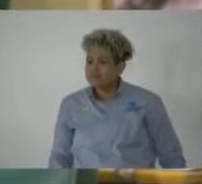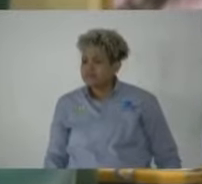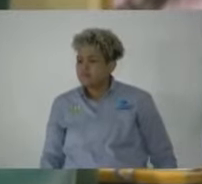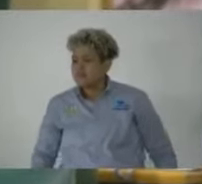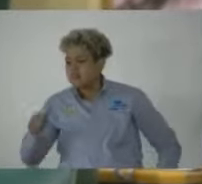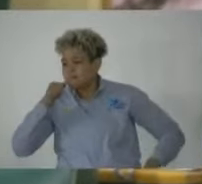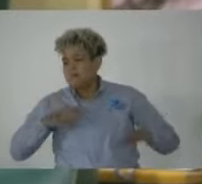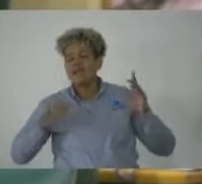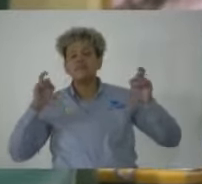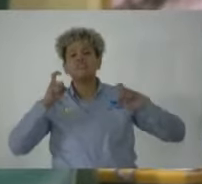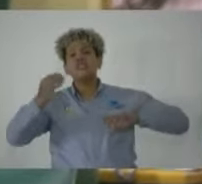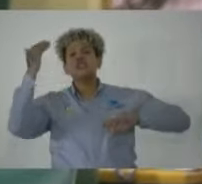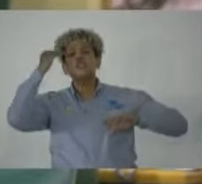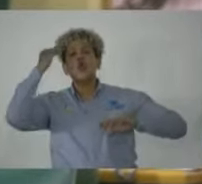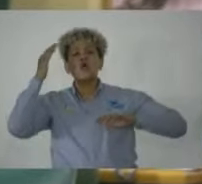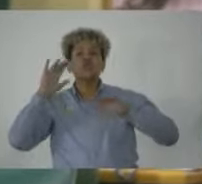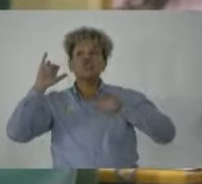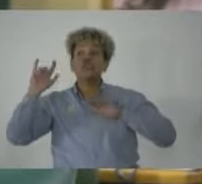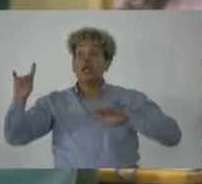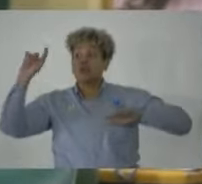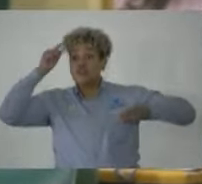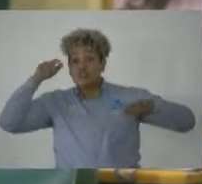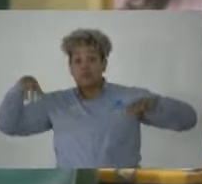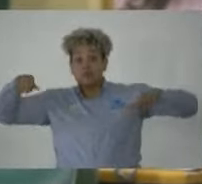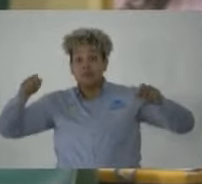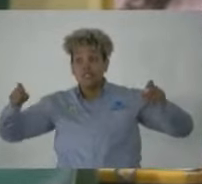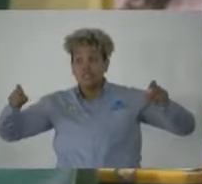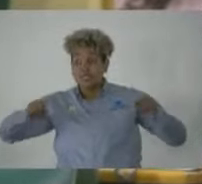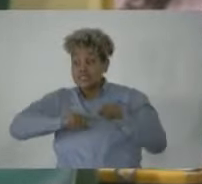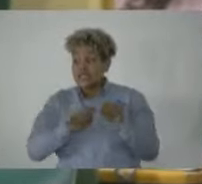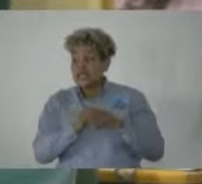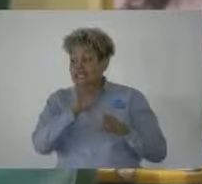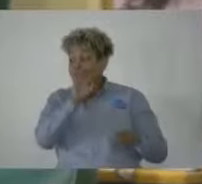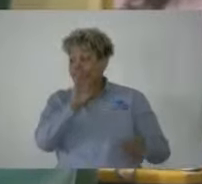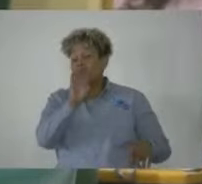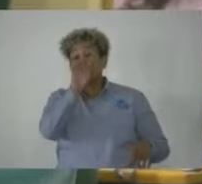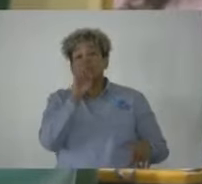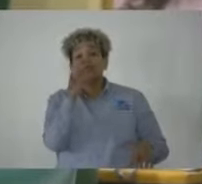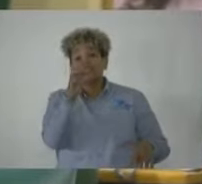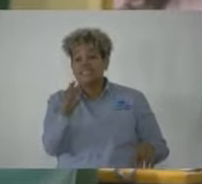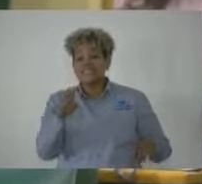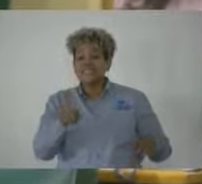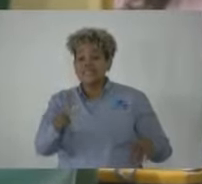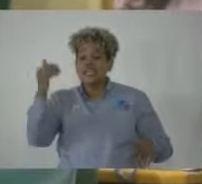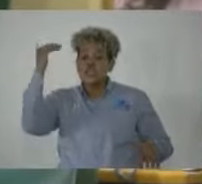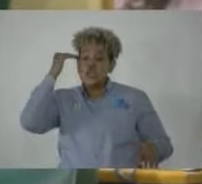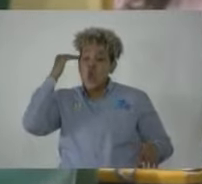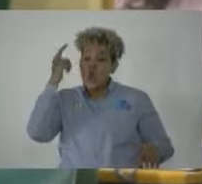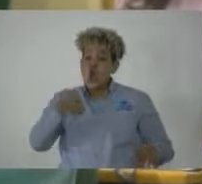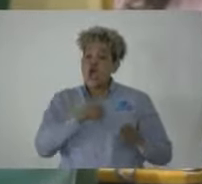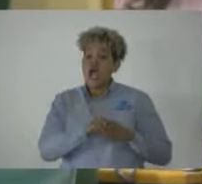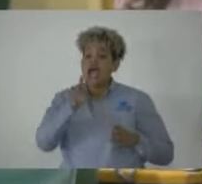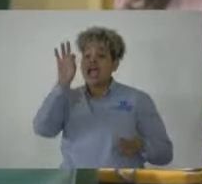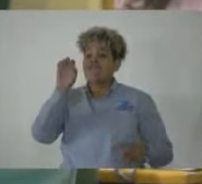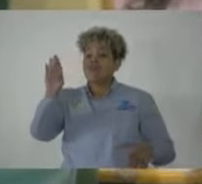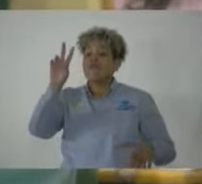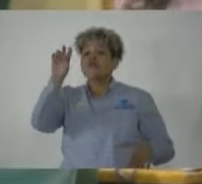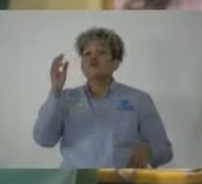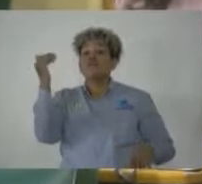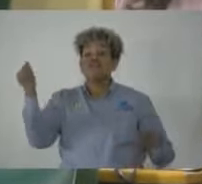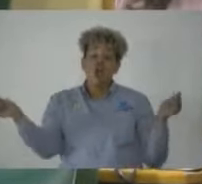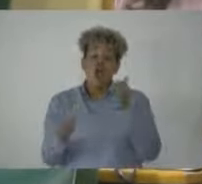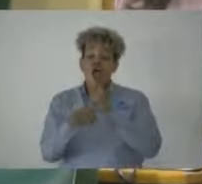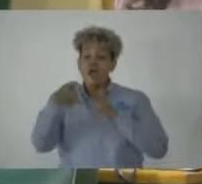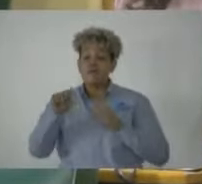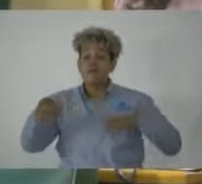he knows that the Jamaica Labour Party administration began in February 2016, And he knows that in 2015, under the